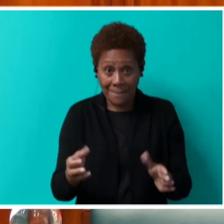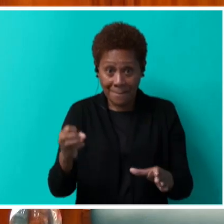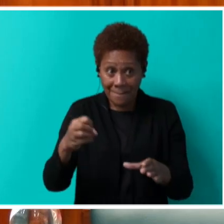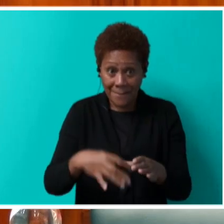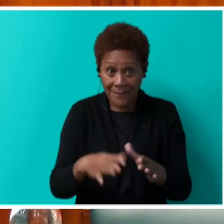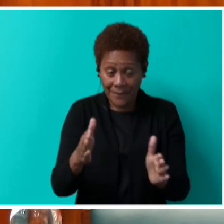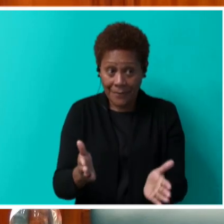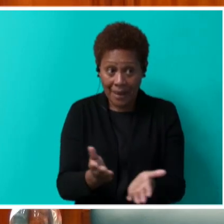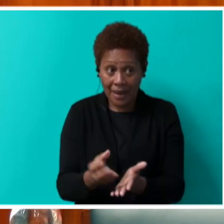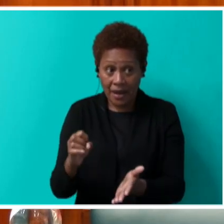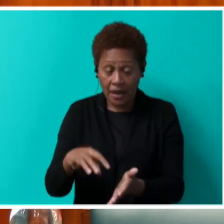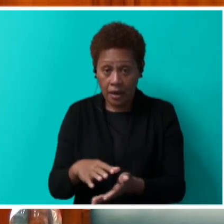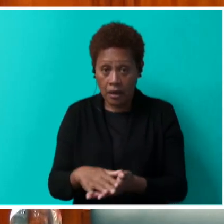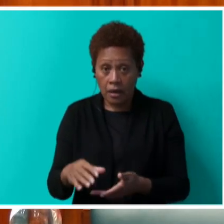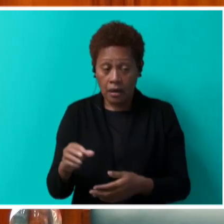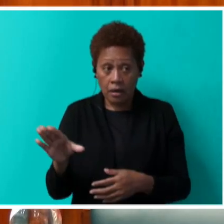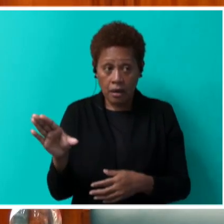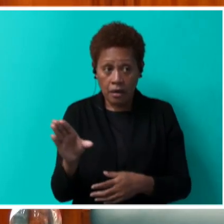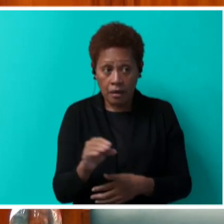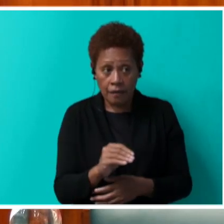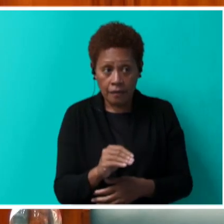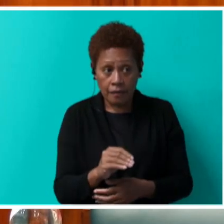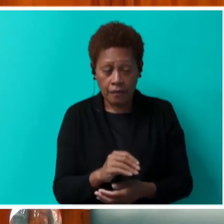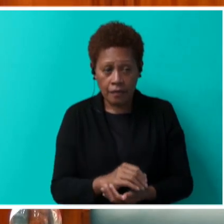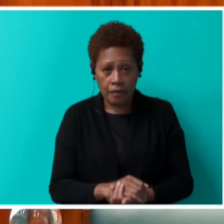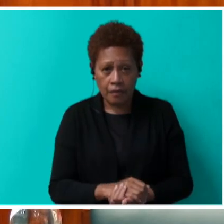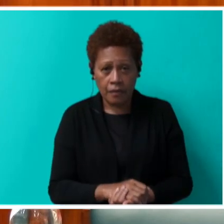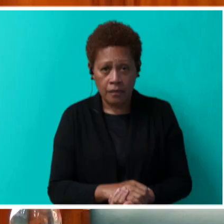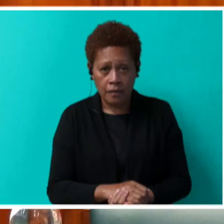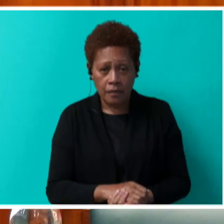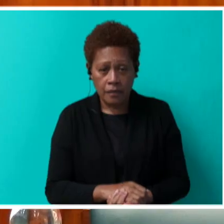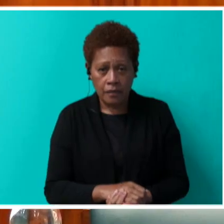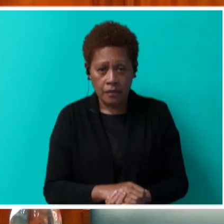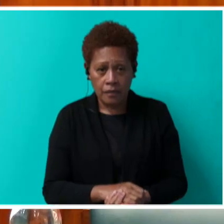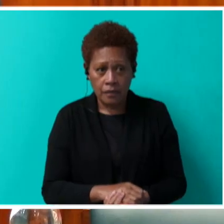traceability from field to fork. Such deep discipline